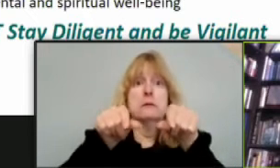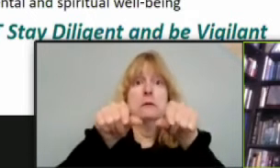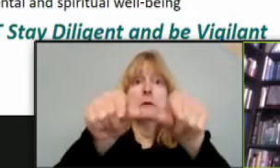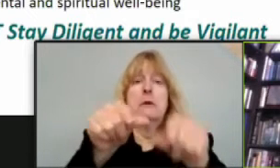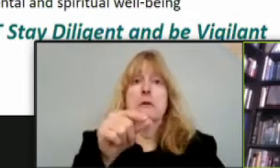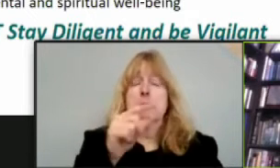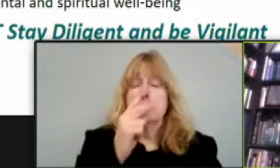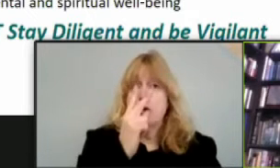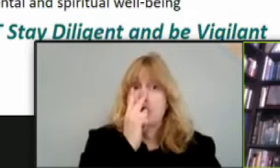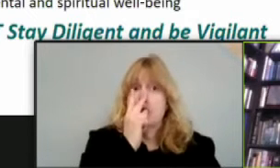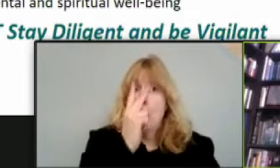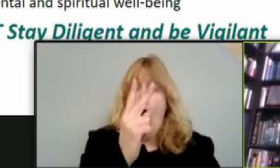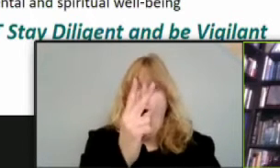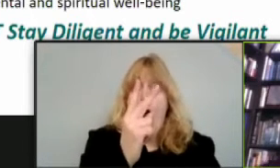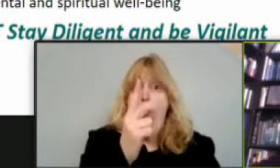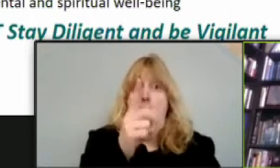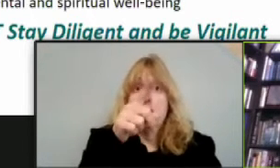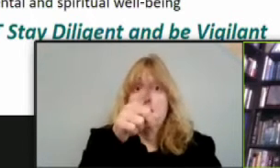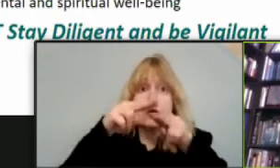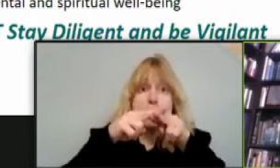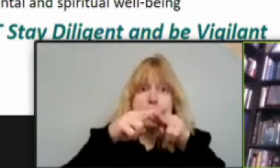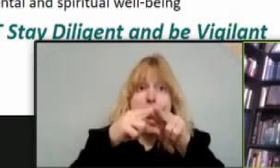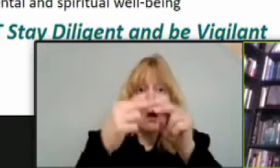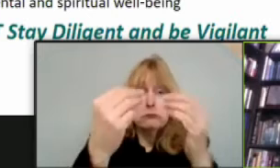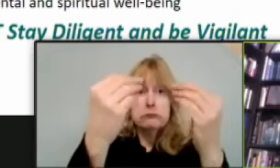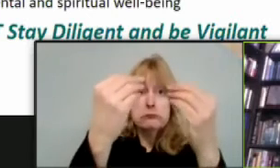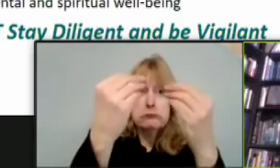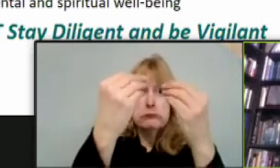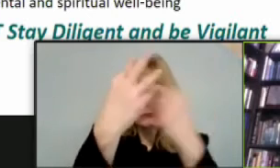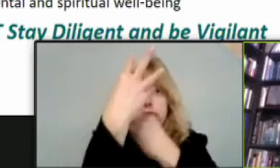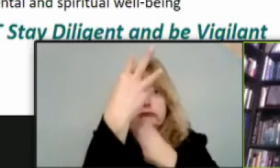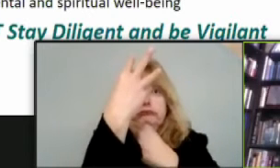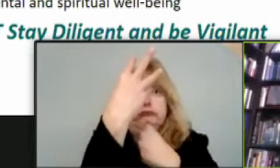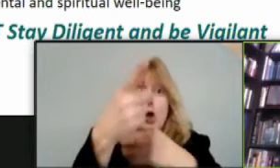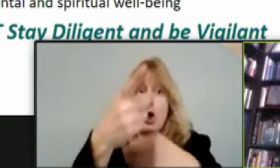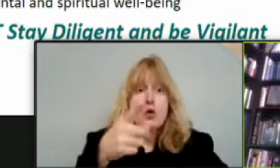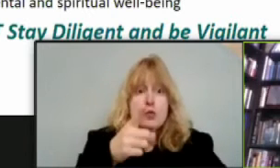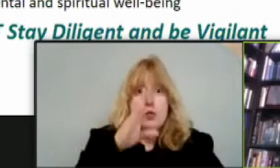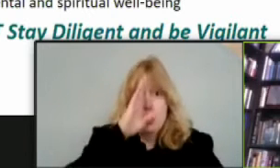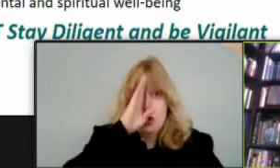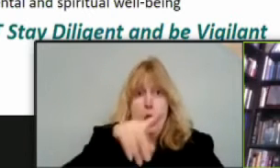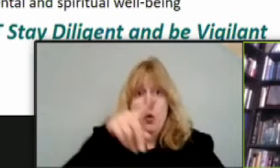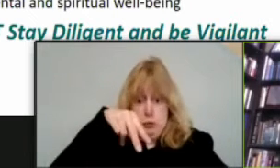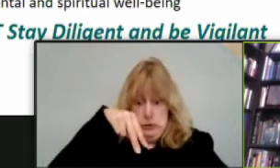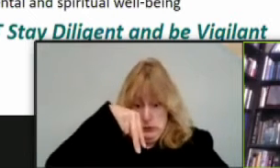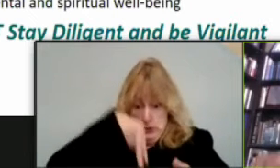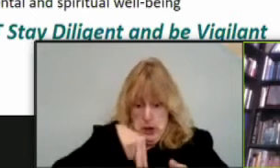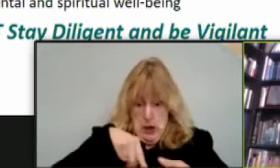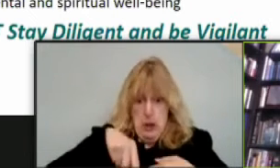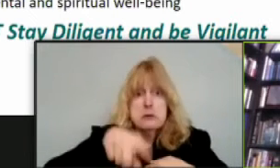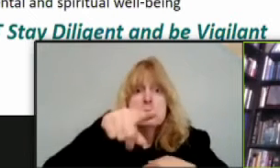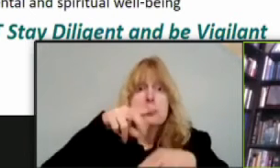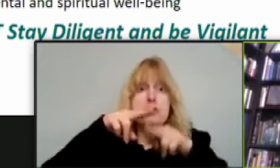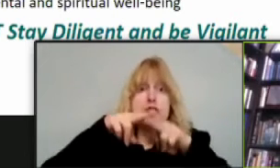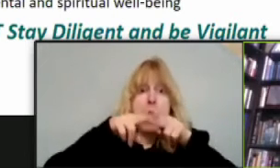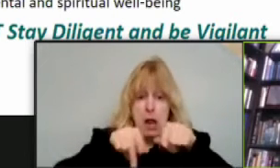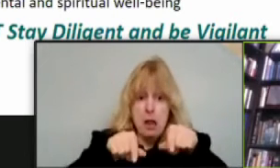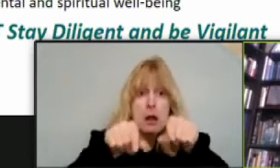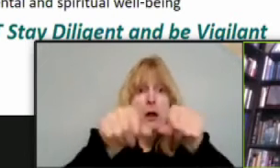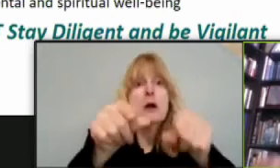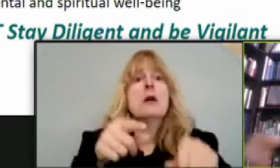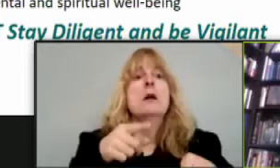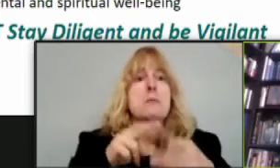train's headlights down the track, and that you knew you were standing on that track, you have a decision as to whether you stay on the train